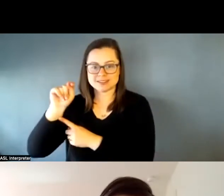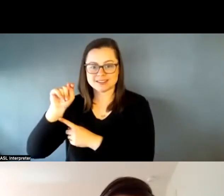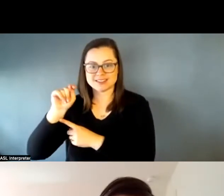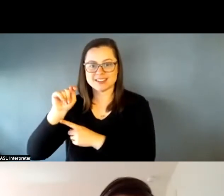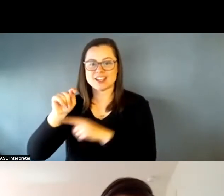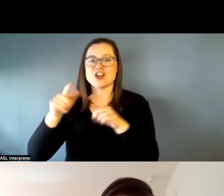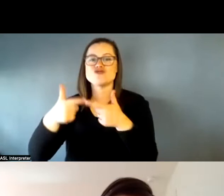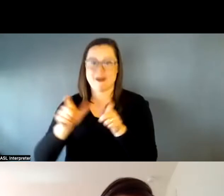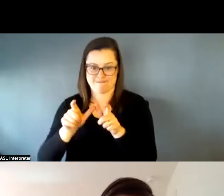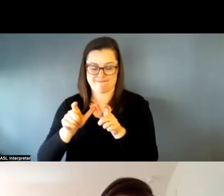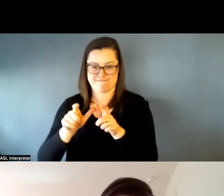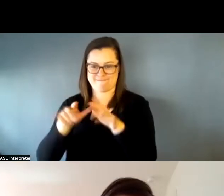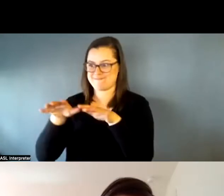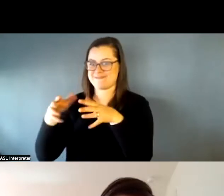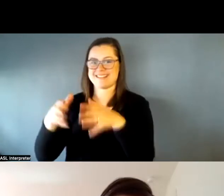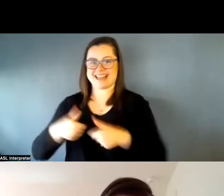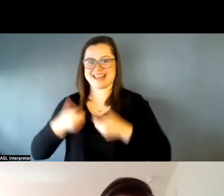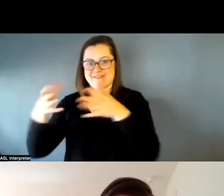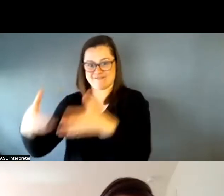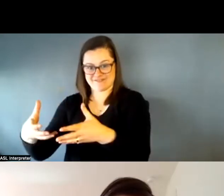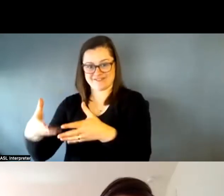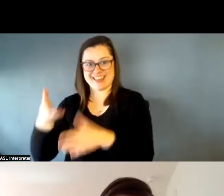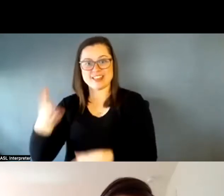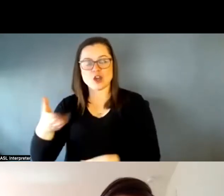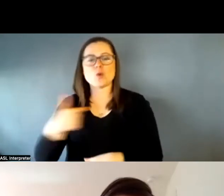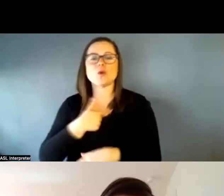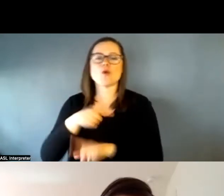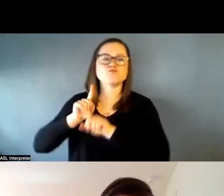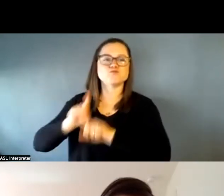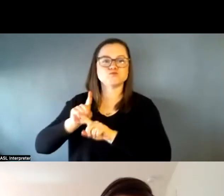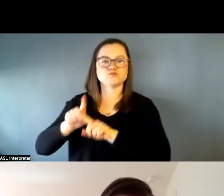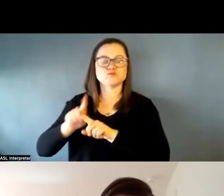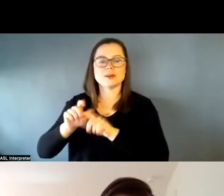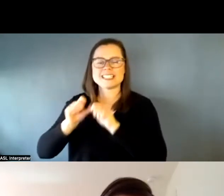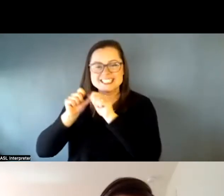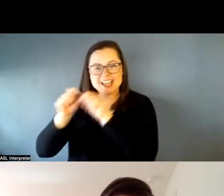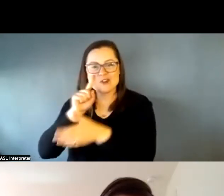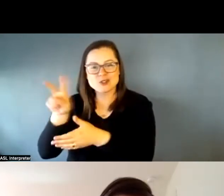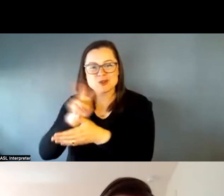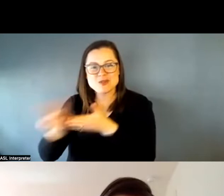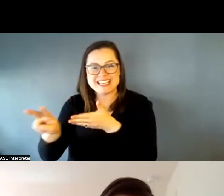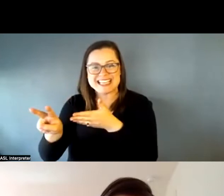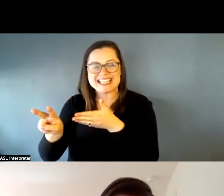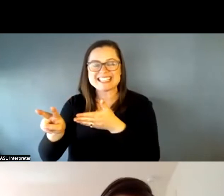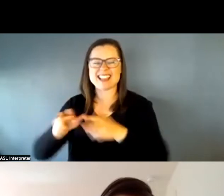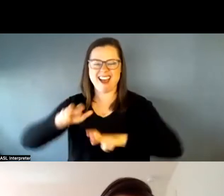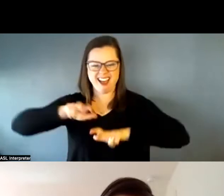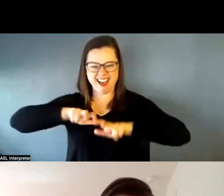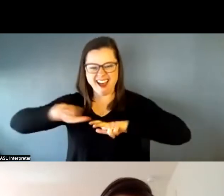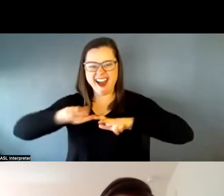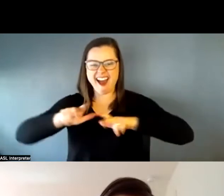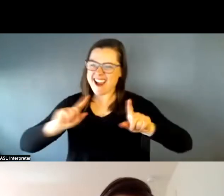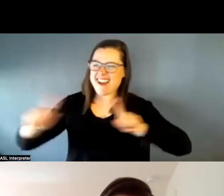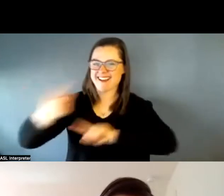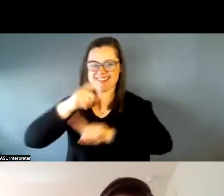And we would go for like 2 weeks, and we would go on lots of hikes. And so I kind of